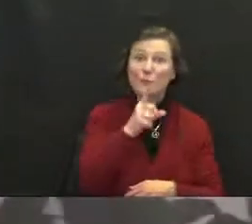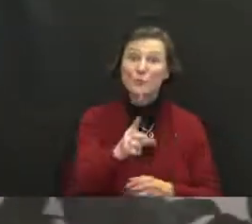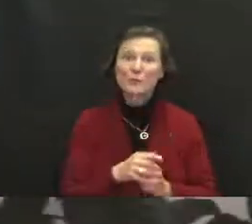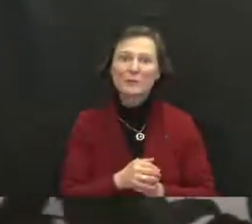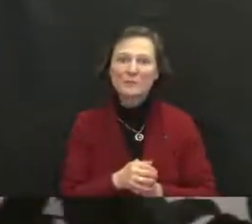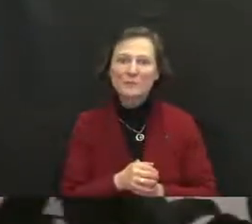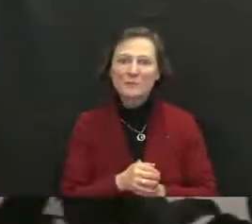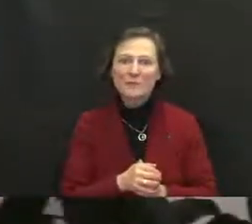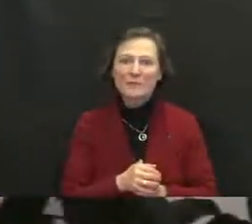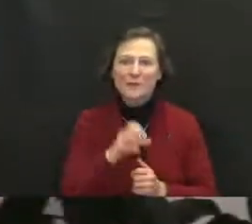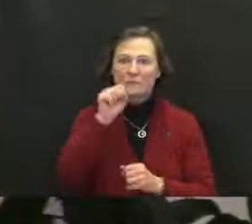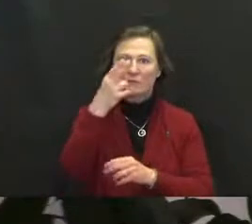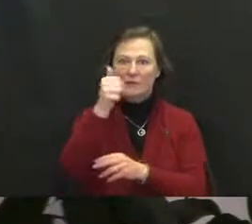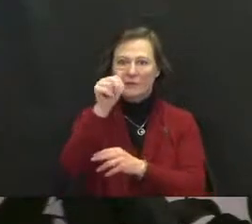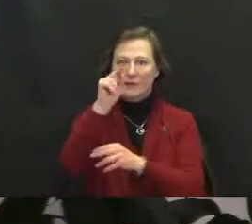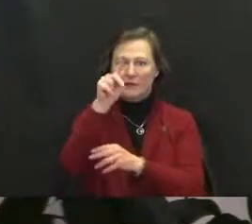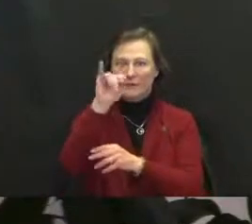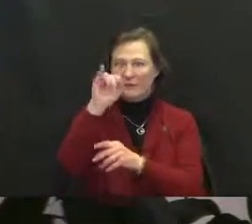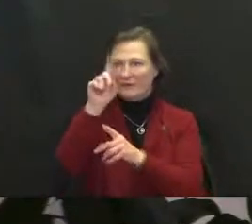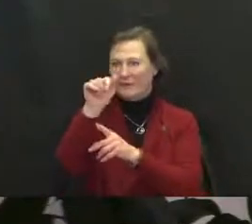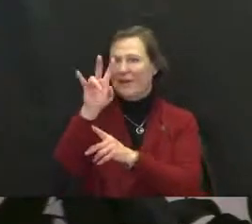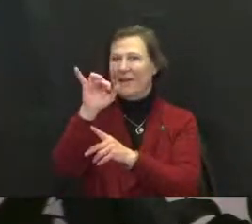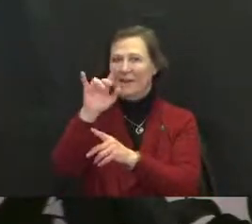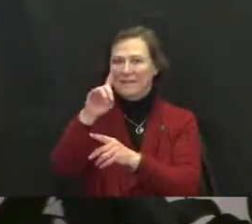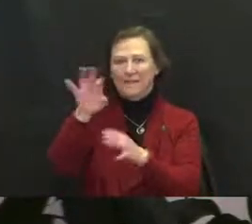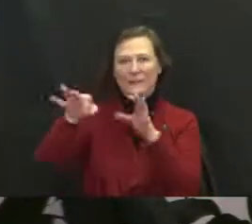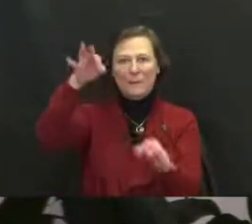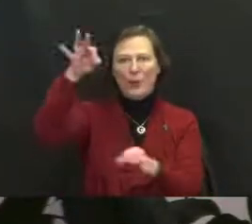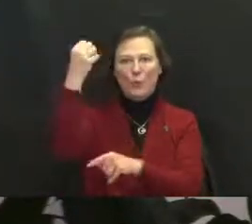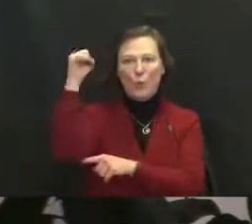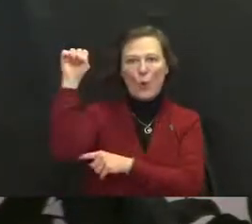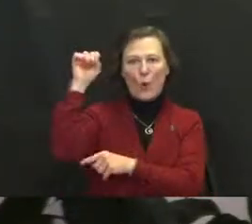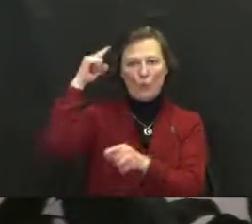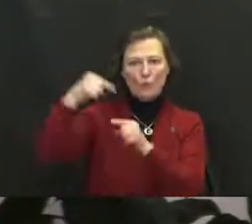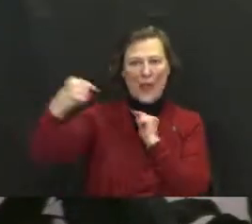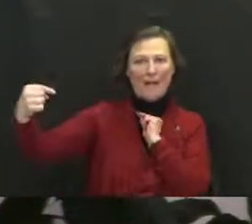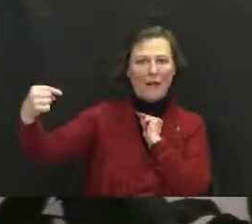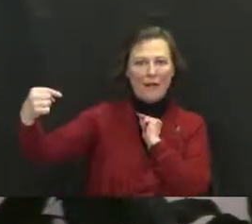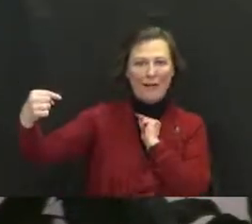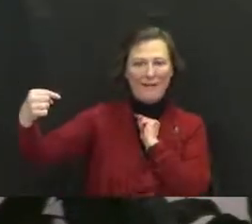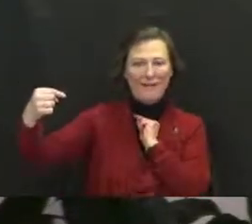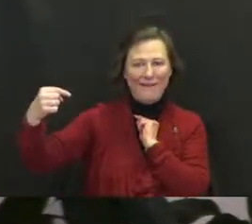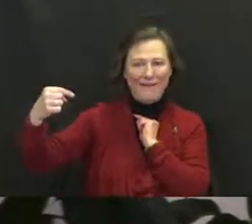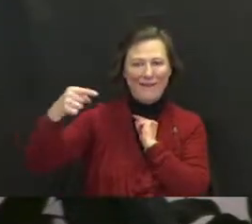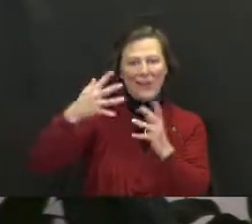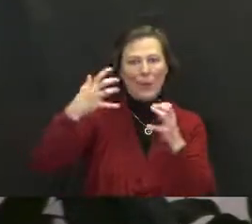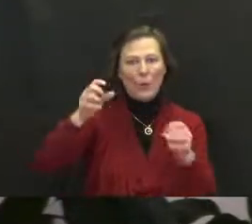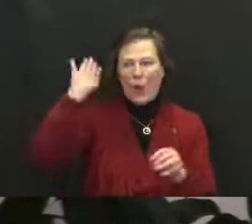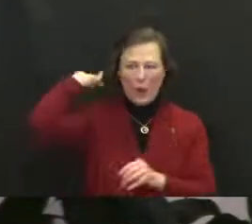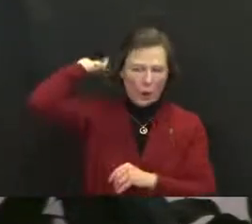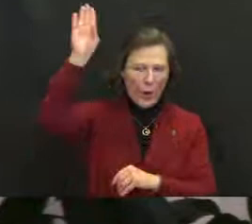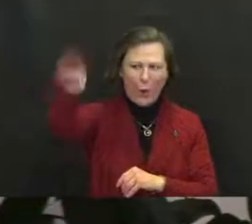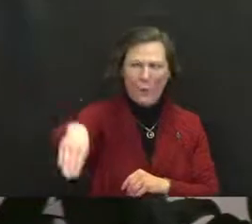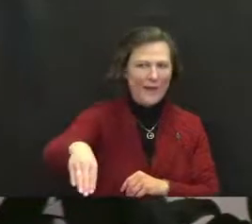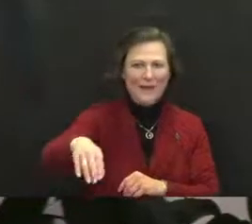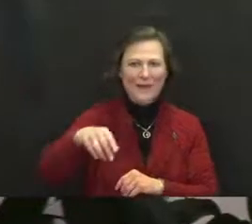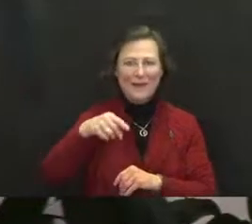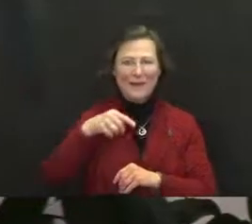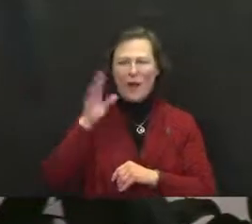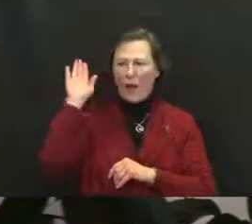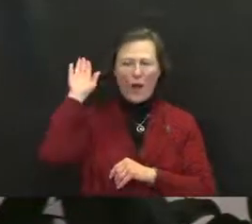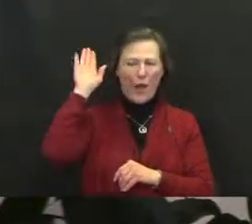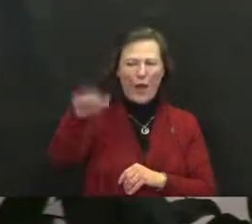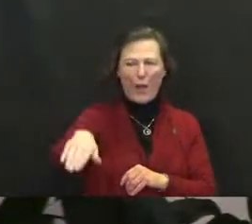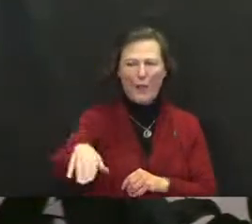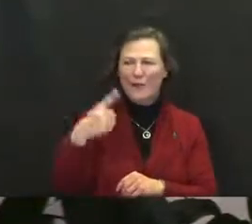Shantideva was a spiritual radical. He always wanted to go all the way with something. If he saw something good, he went all the way with